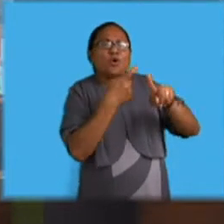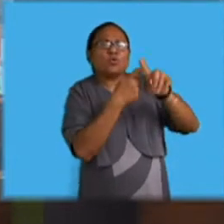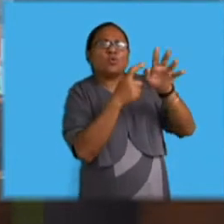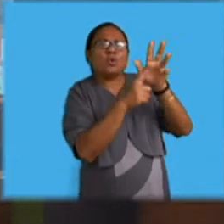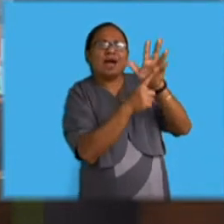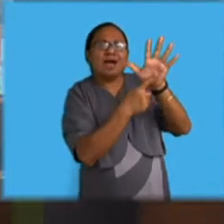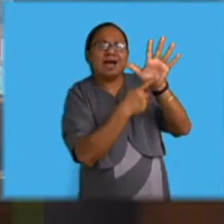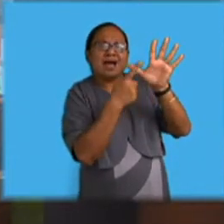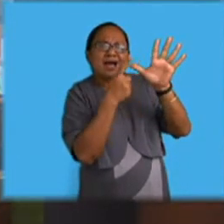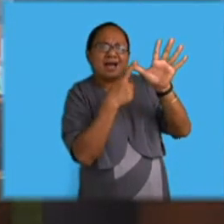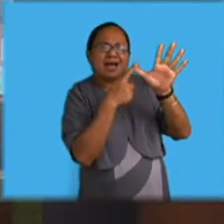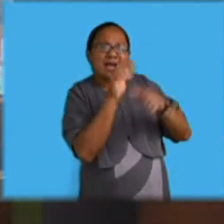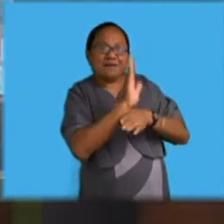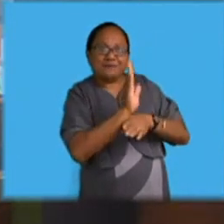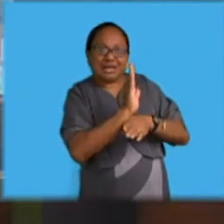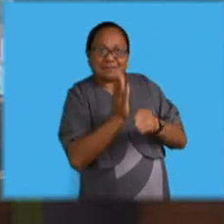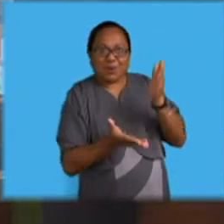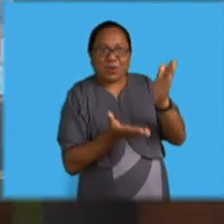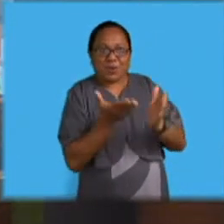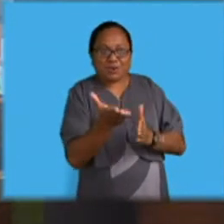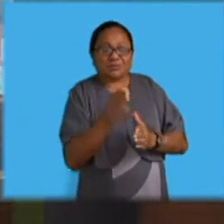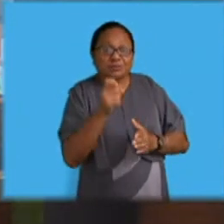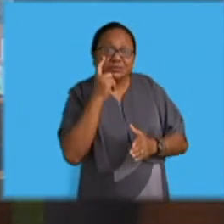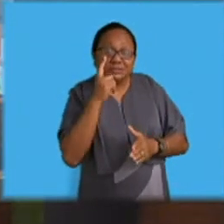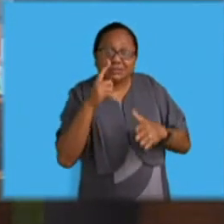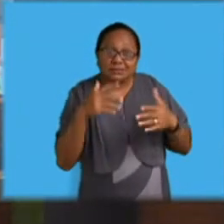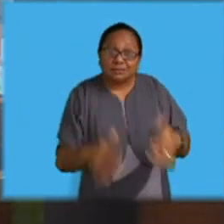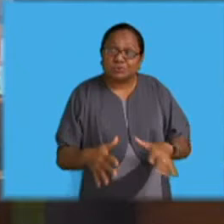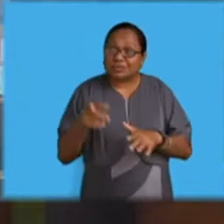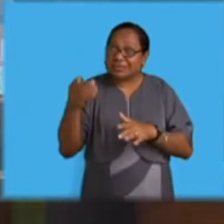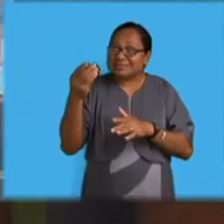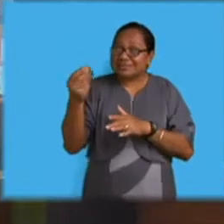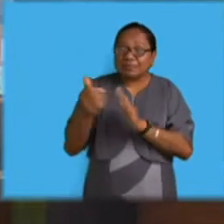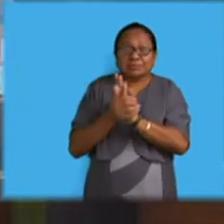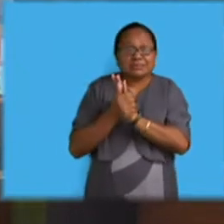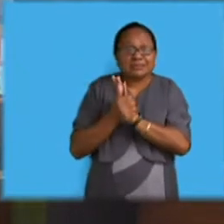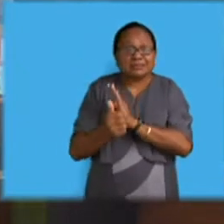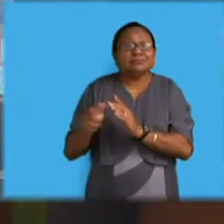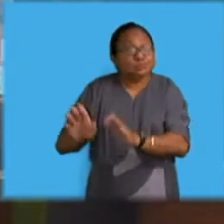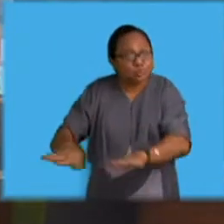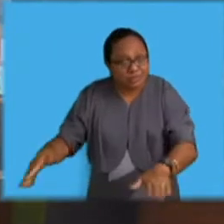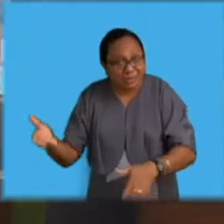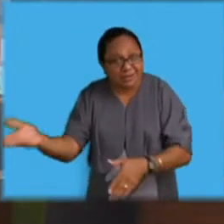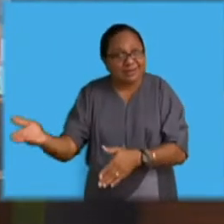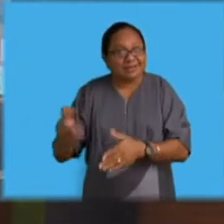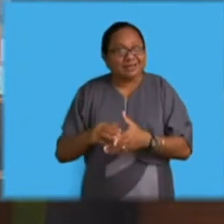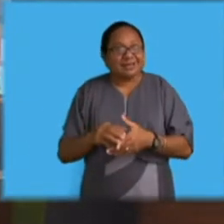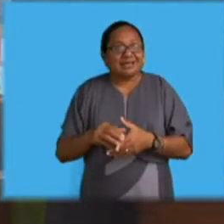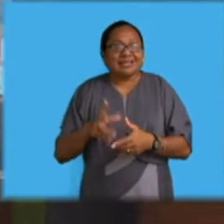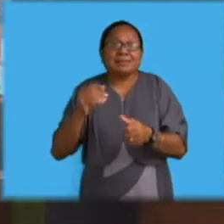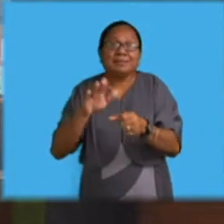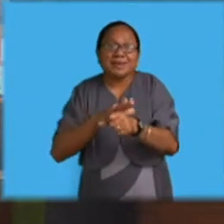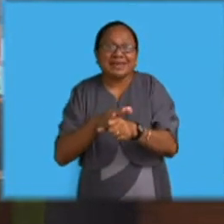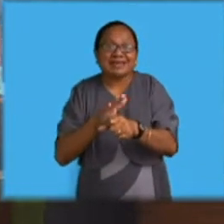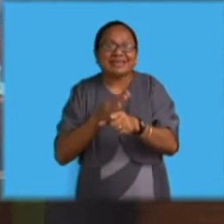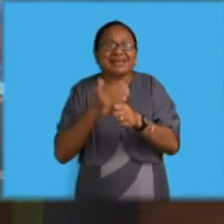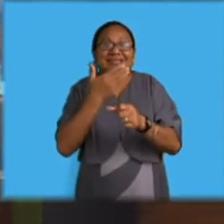Kula Film Awards, and you'll see some of the finest products that these little children out of our school system have been